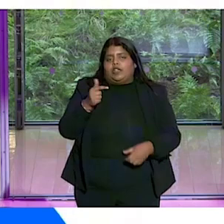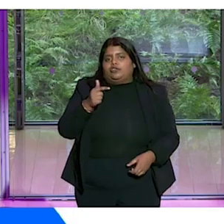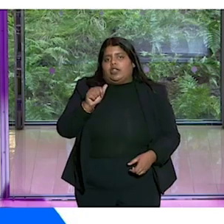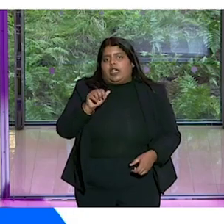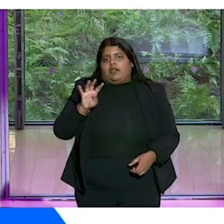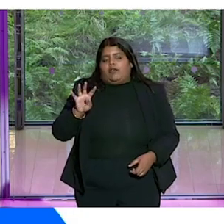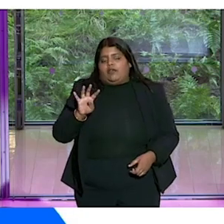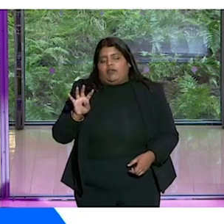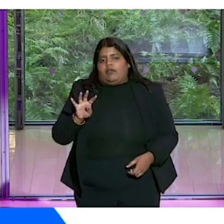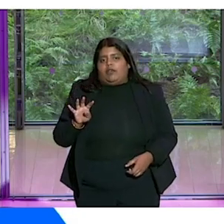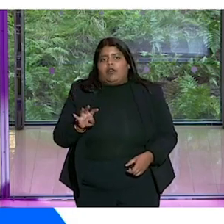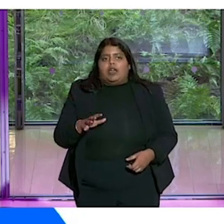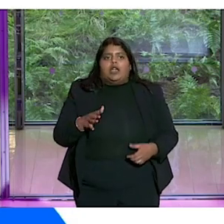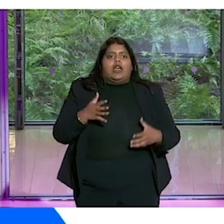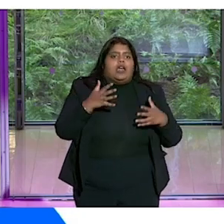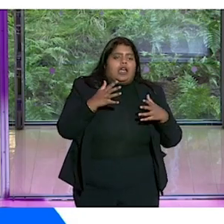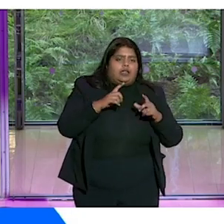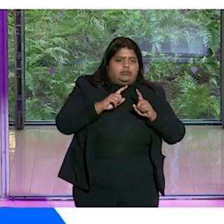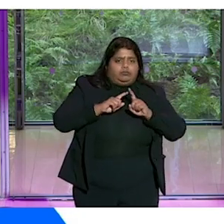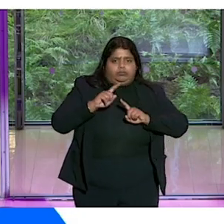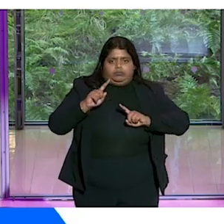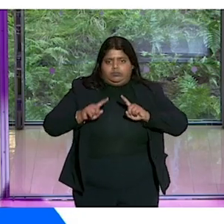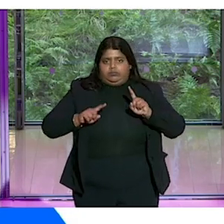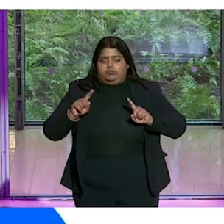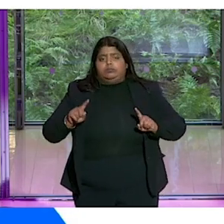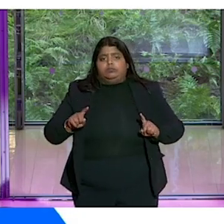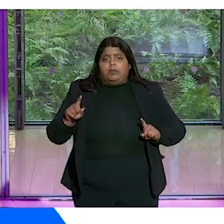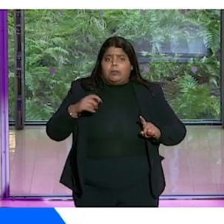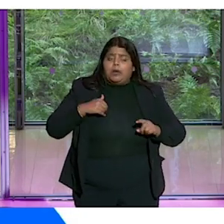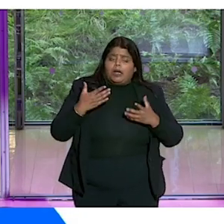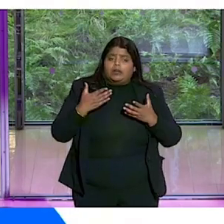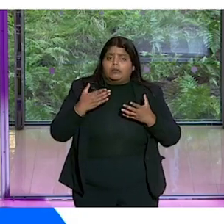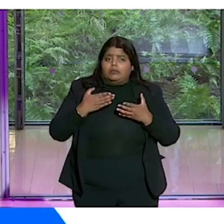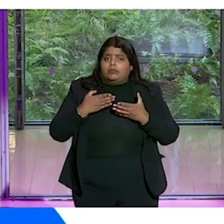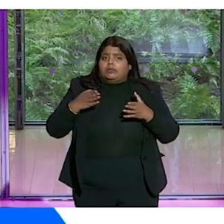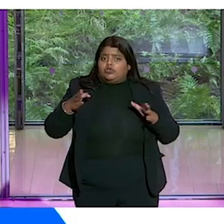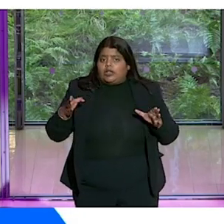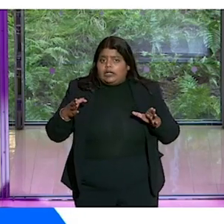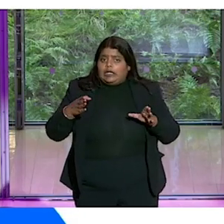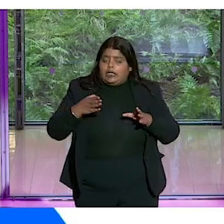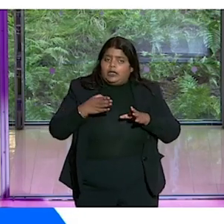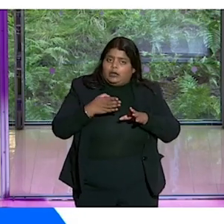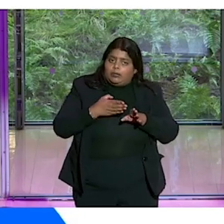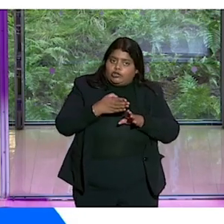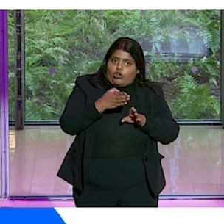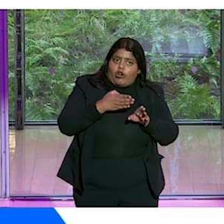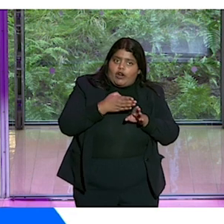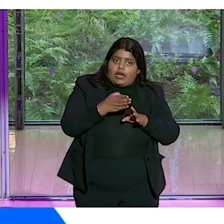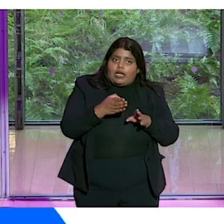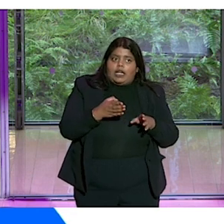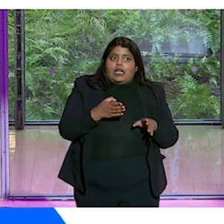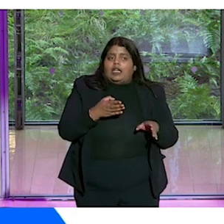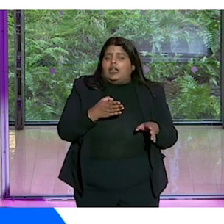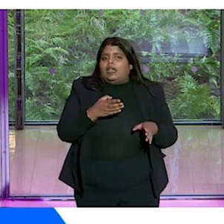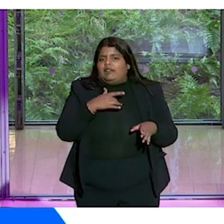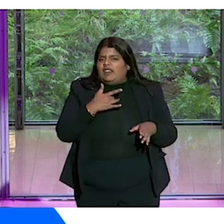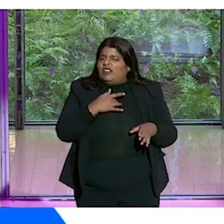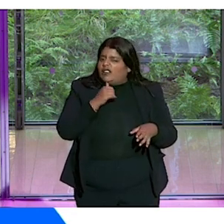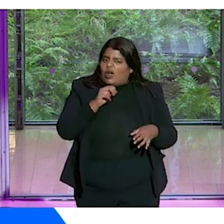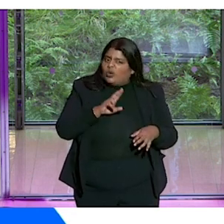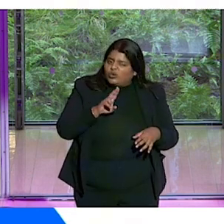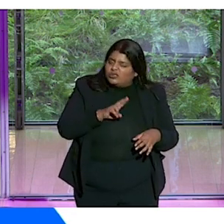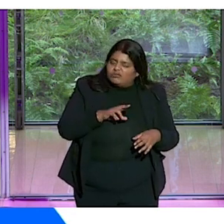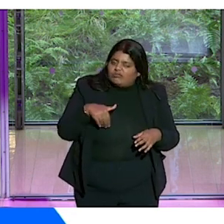some kind of implementation in place, but the vast majority feel that they aren't either using it yet or that they